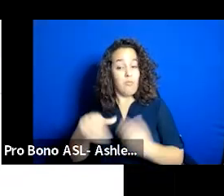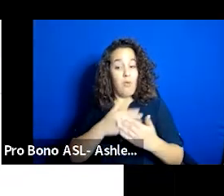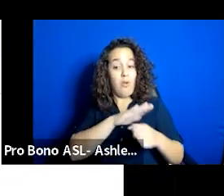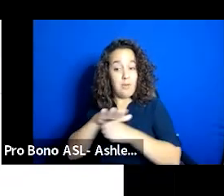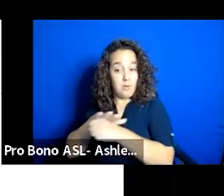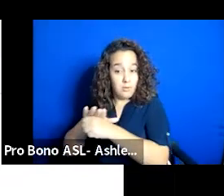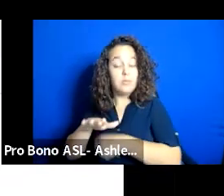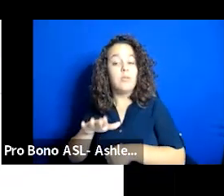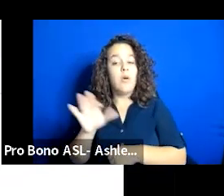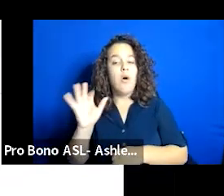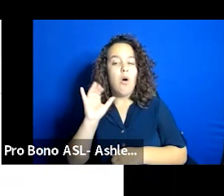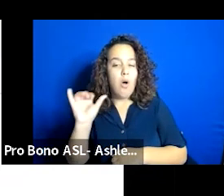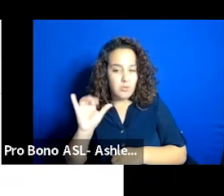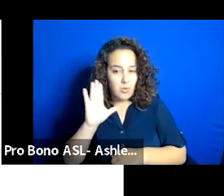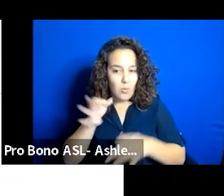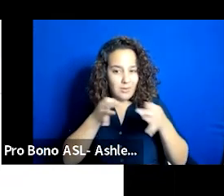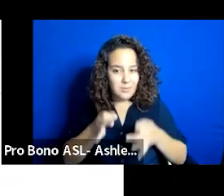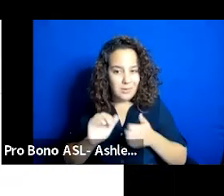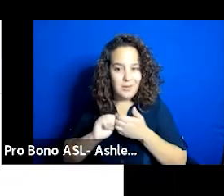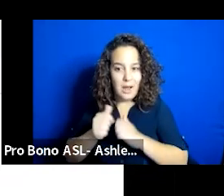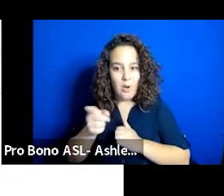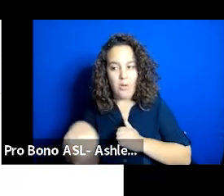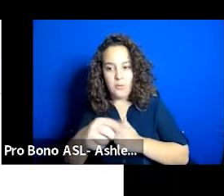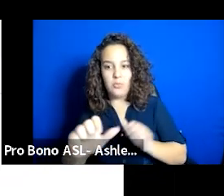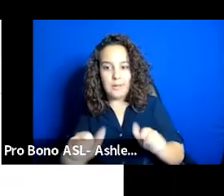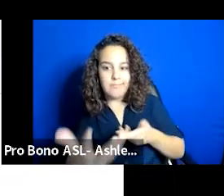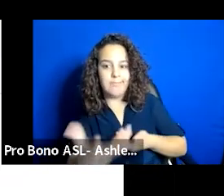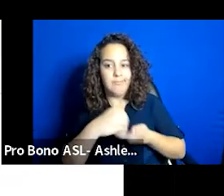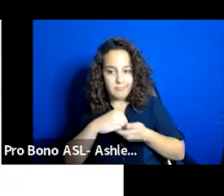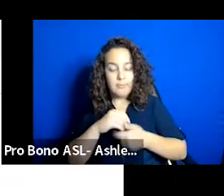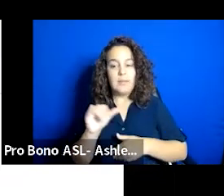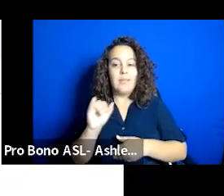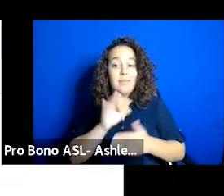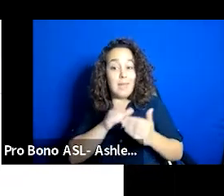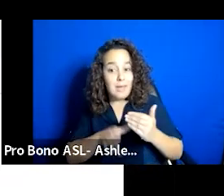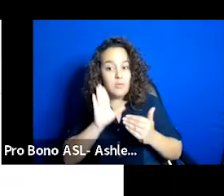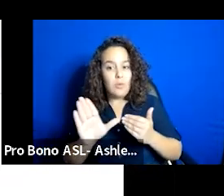get further involved and leave time for our Q&A.